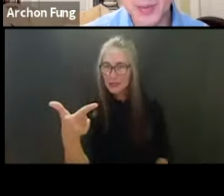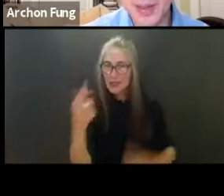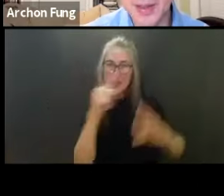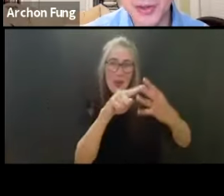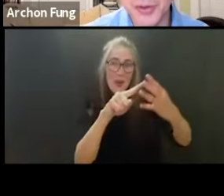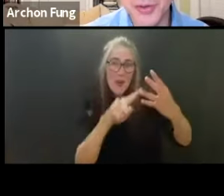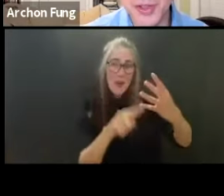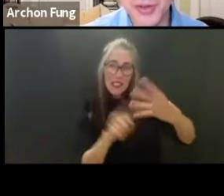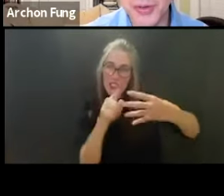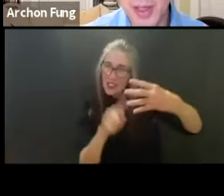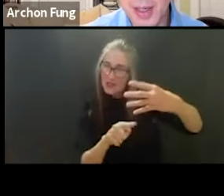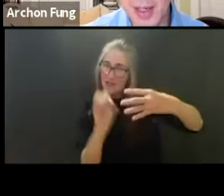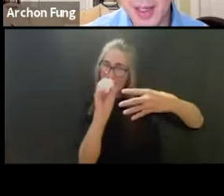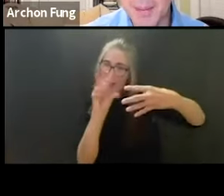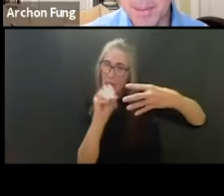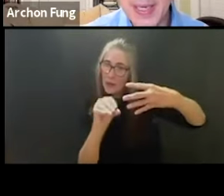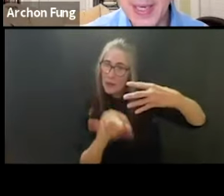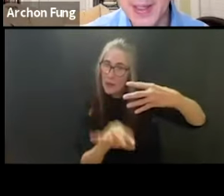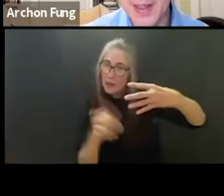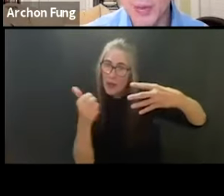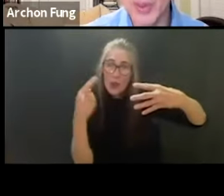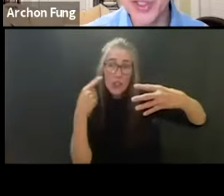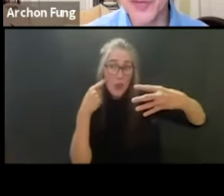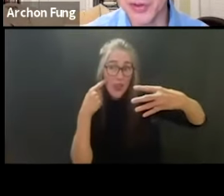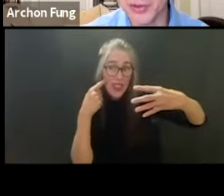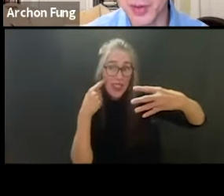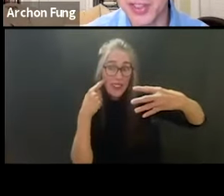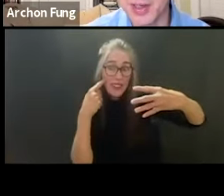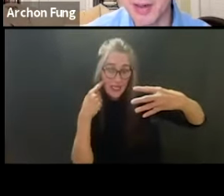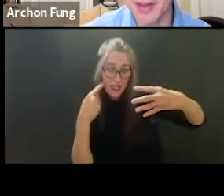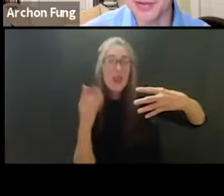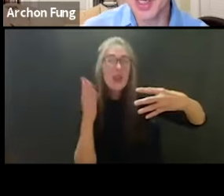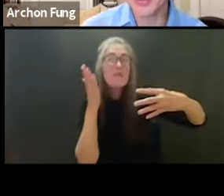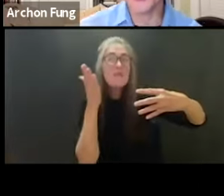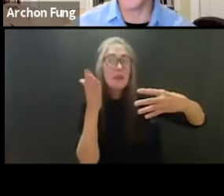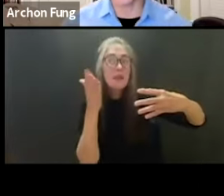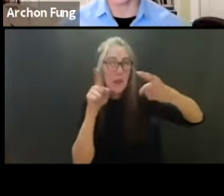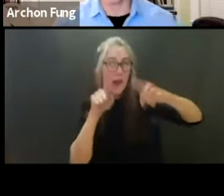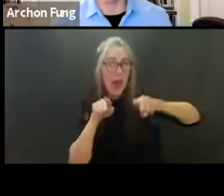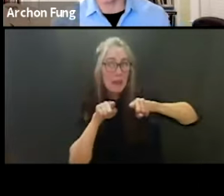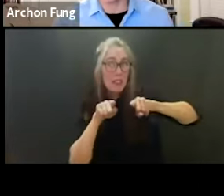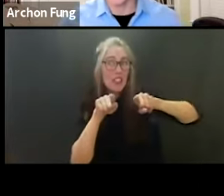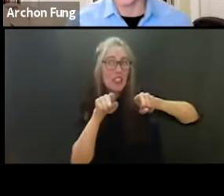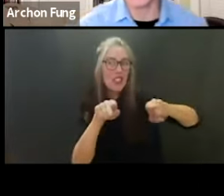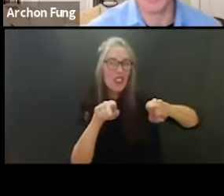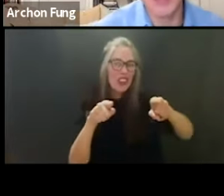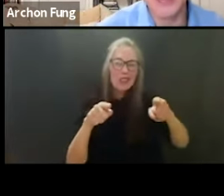I want you to pick which of those four scenarios you think we're most likely to be